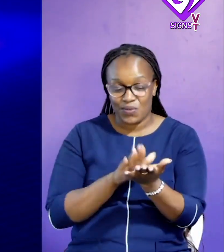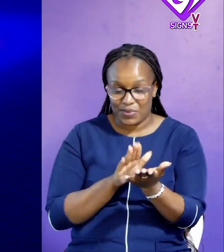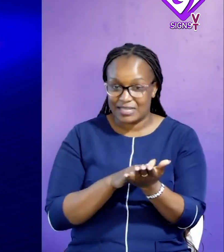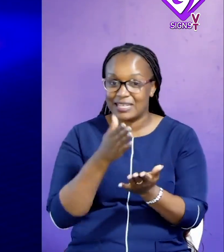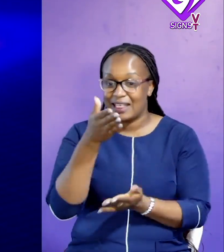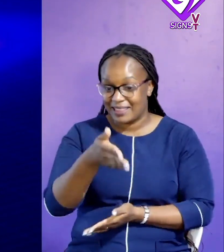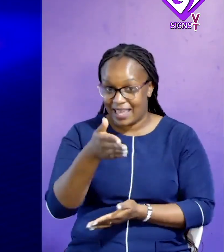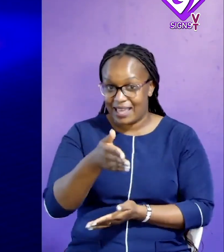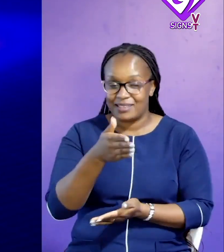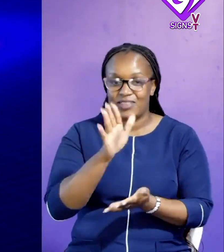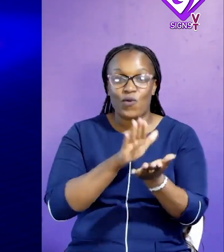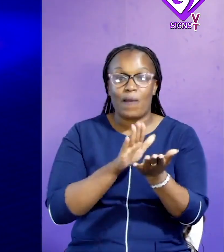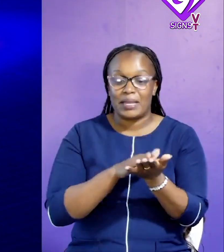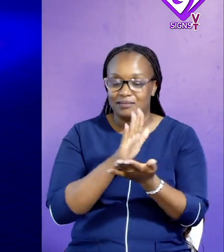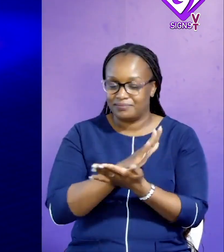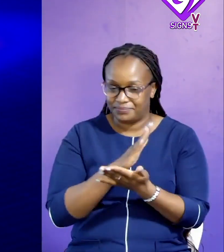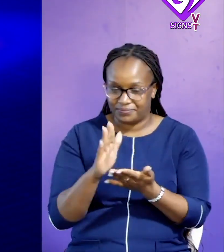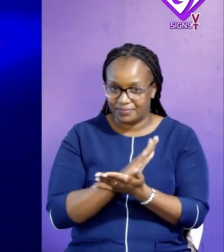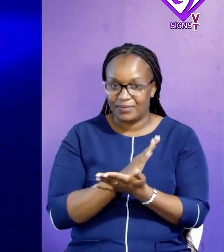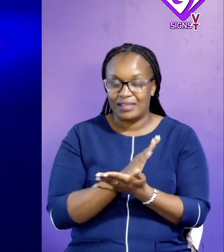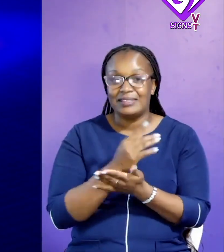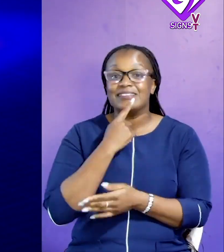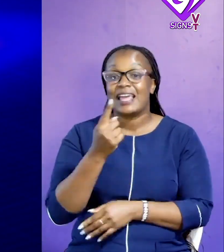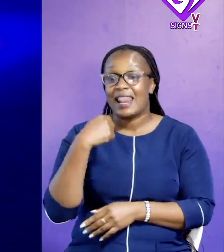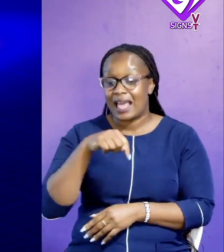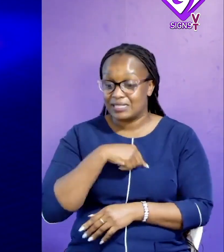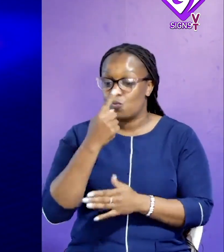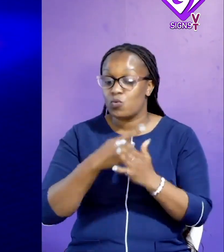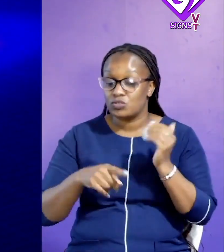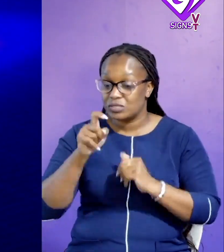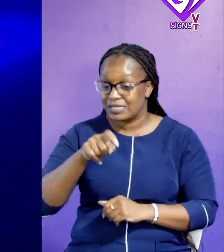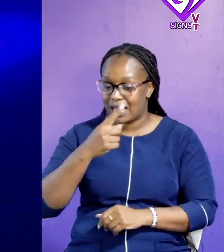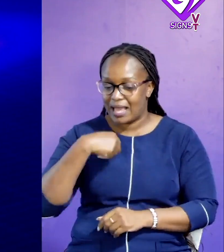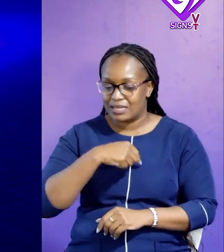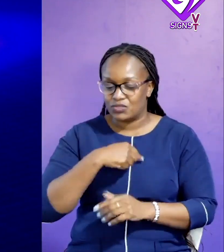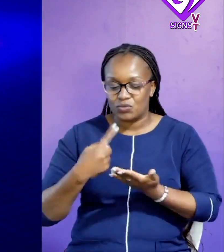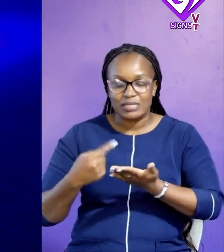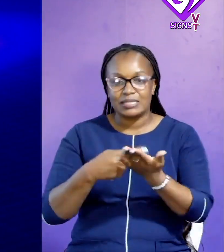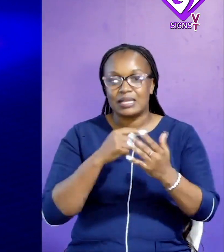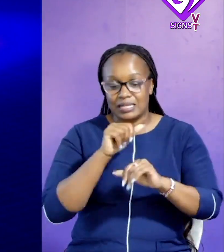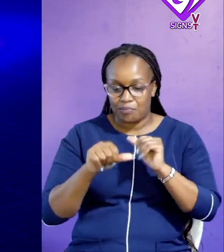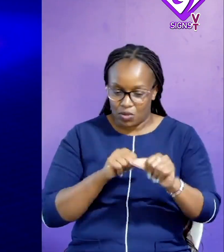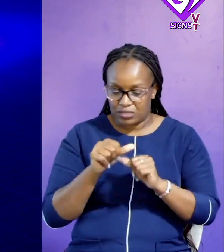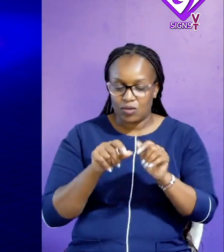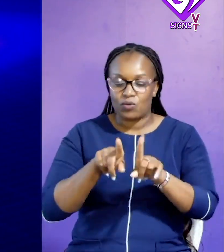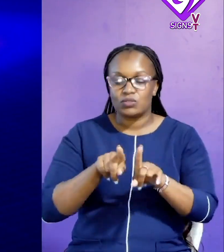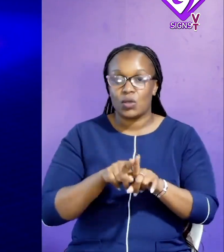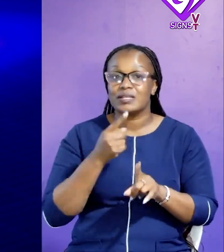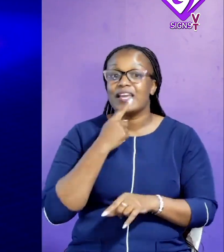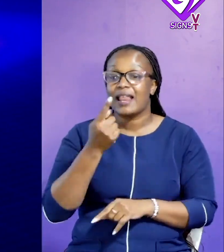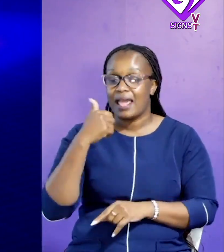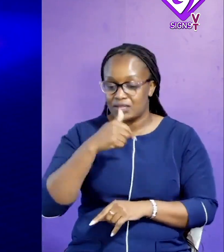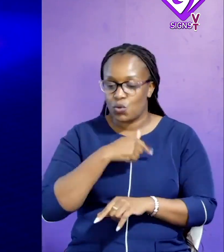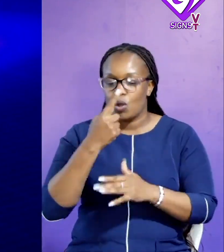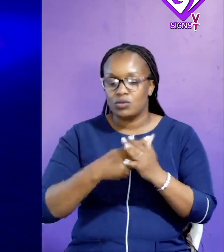comment section, tuambie what would you want us to talk about, and tell us what you have learned from this show. What are you still continuing